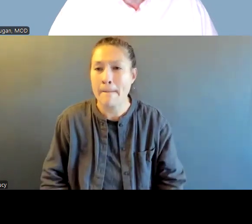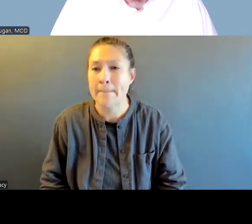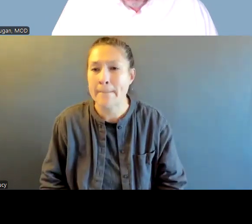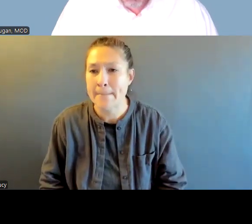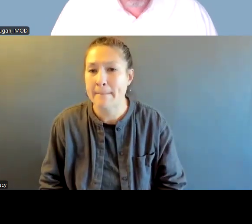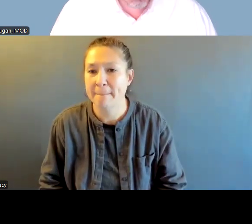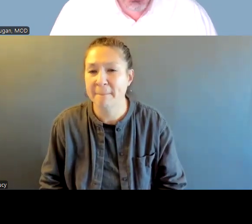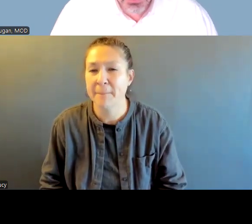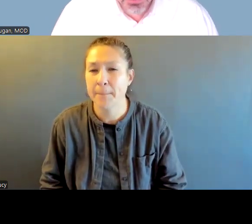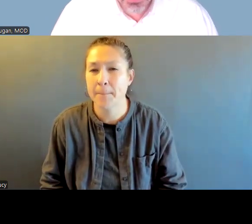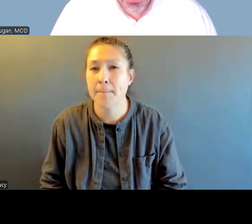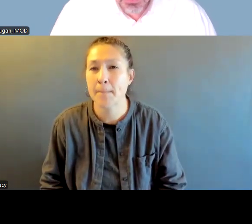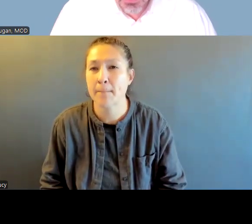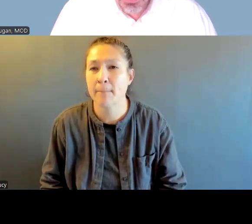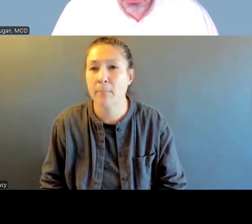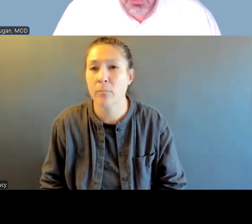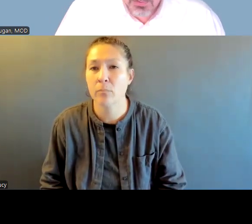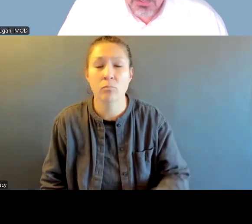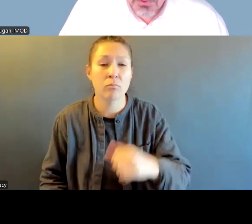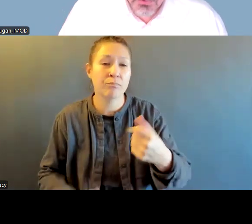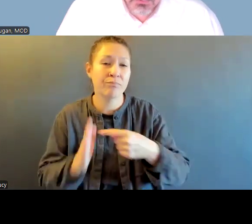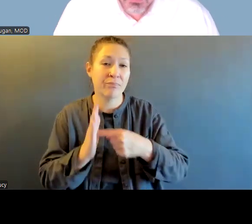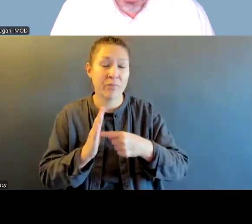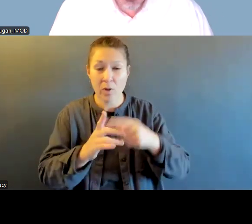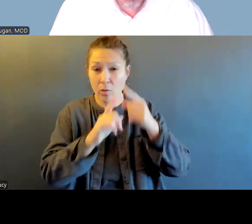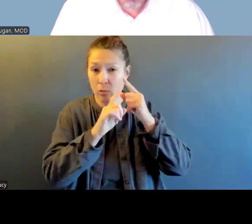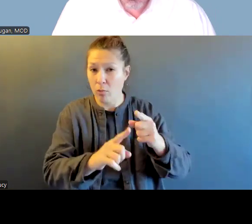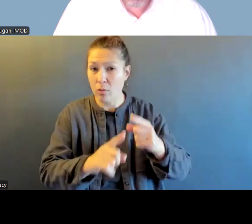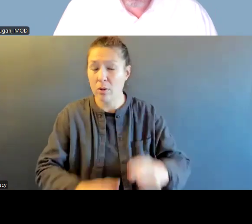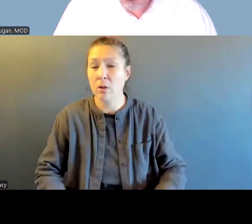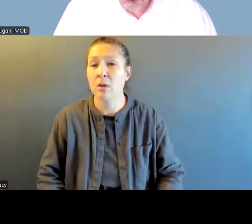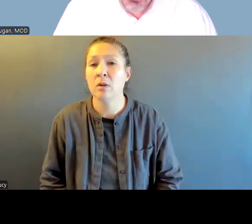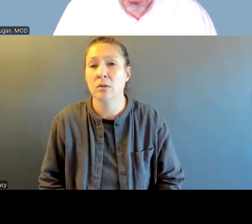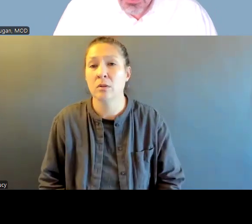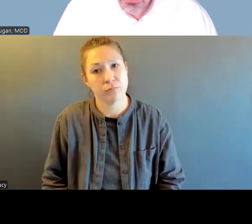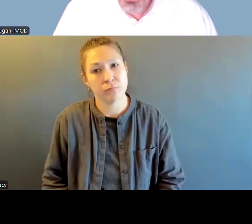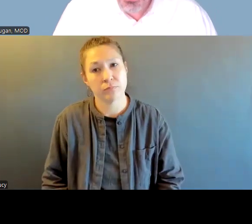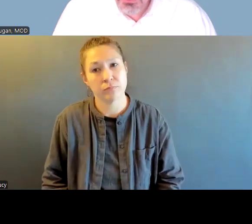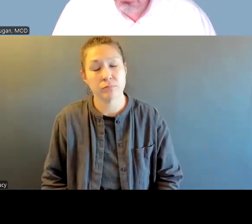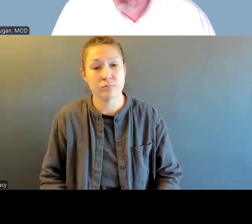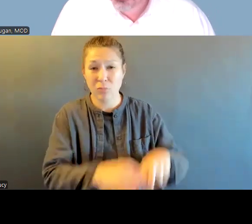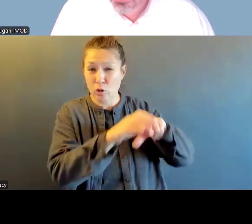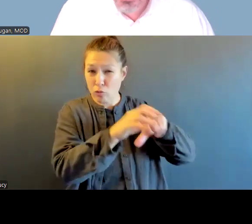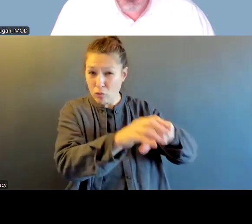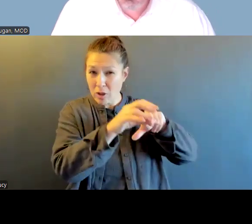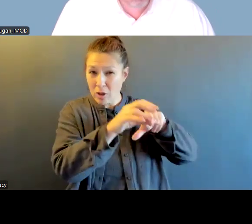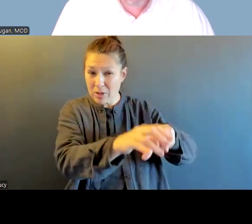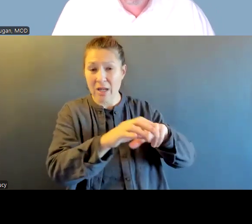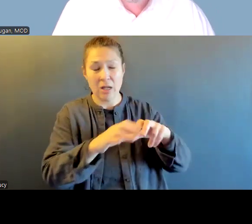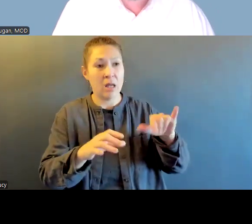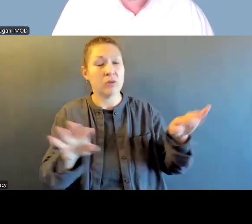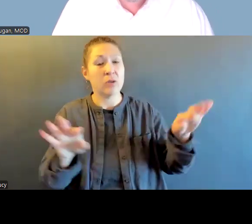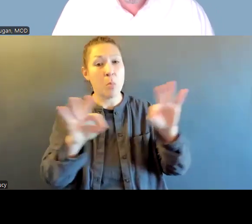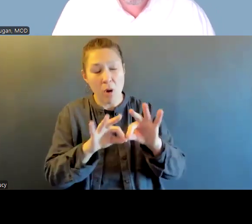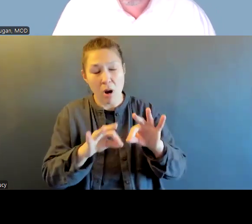Sample goals part 2 on this slide. We want to ensure that transportation and mobility are essential for independence, and CODs